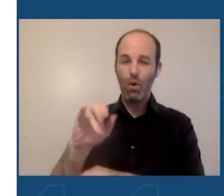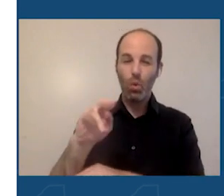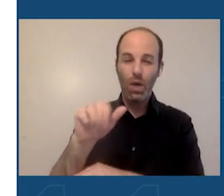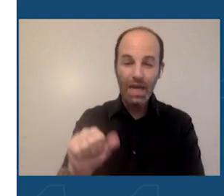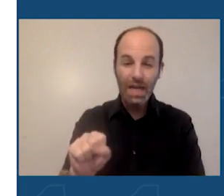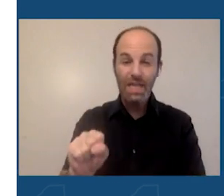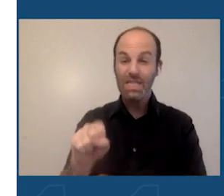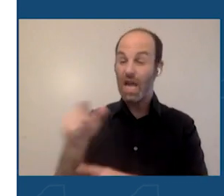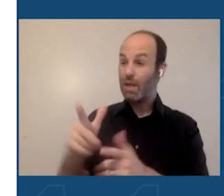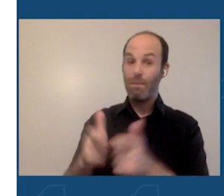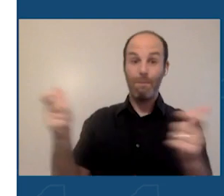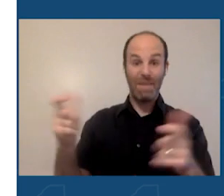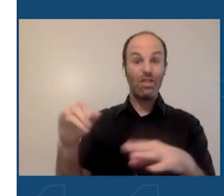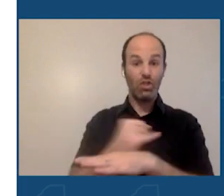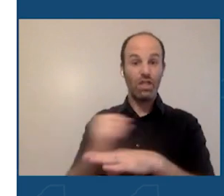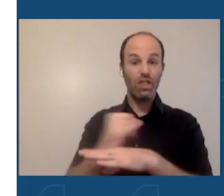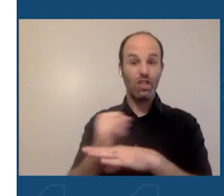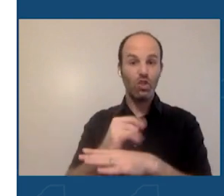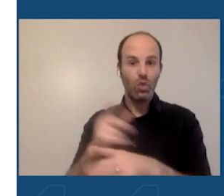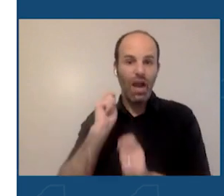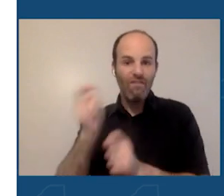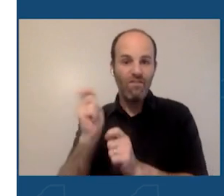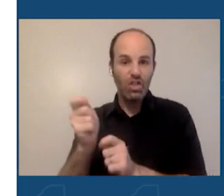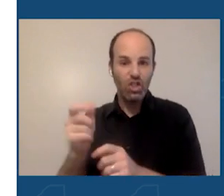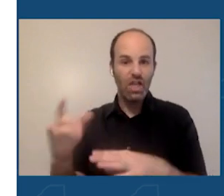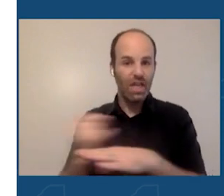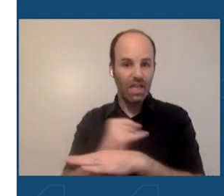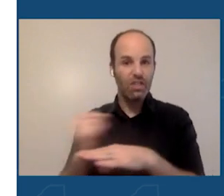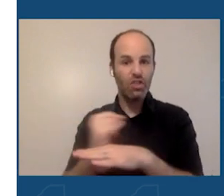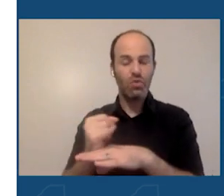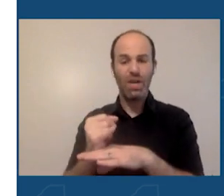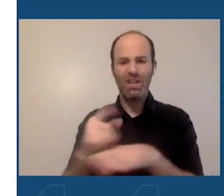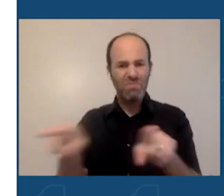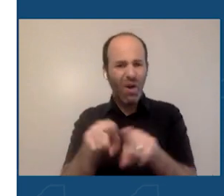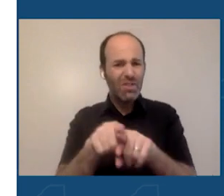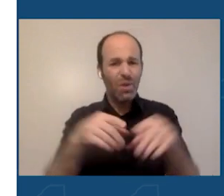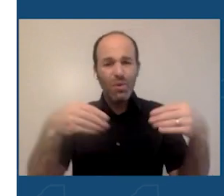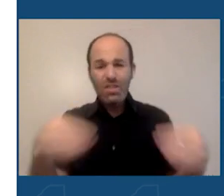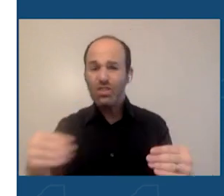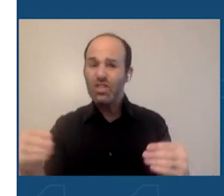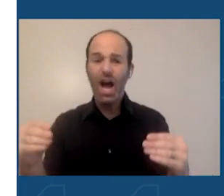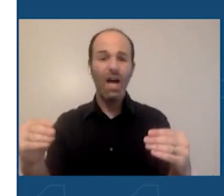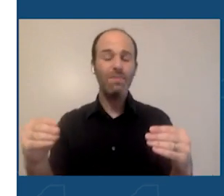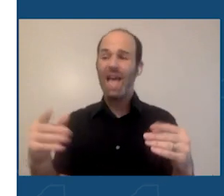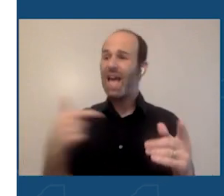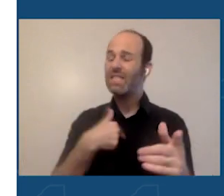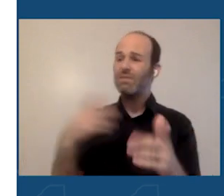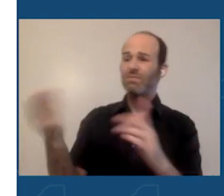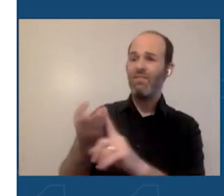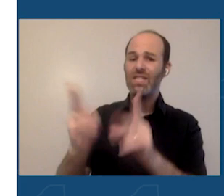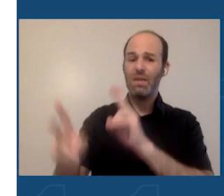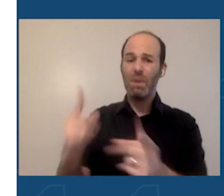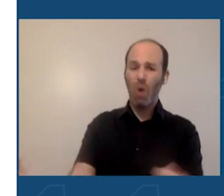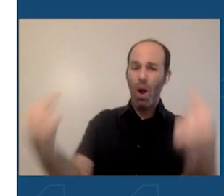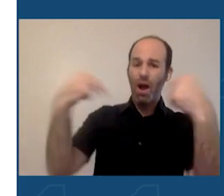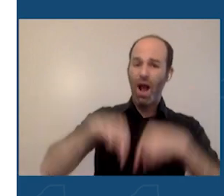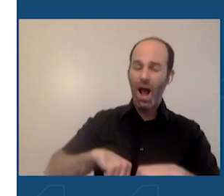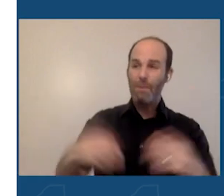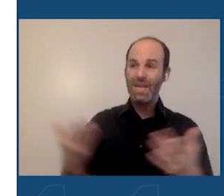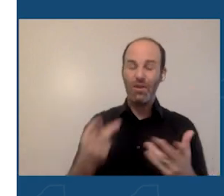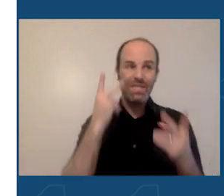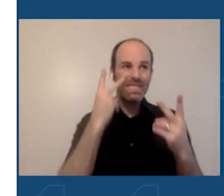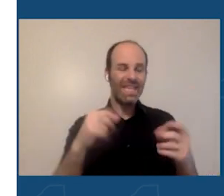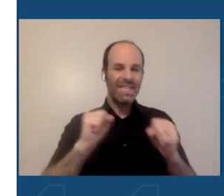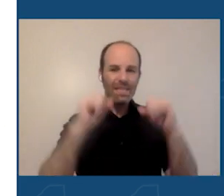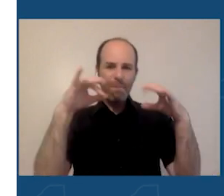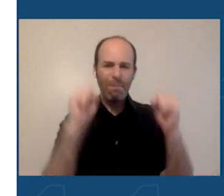the fishing industry, but also just the shops and bringing people up here and letting them see how spectacular this is. So I've